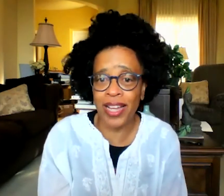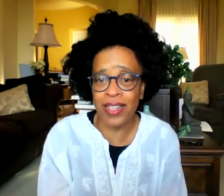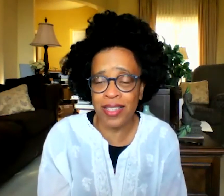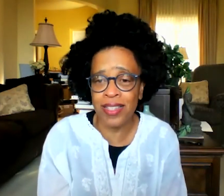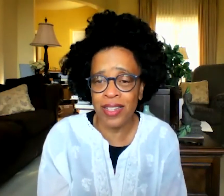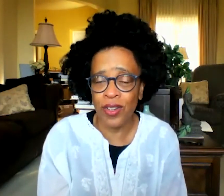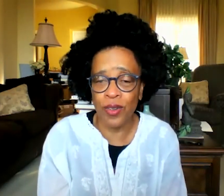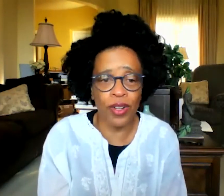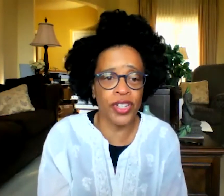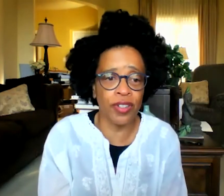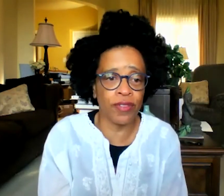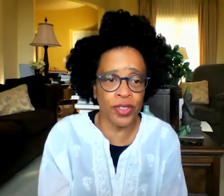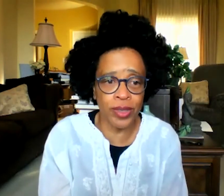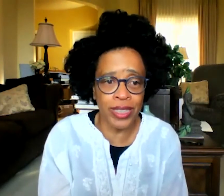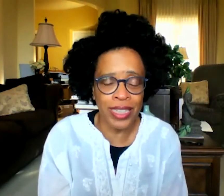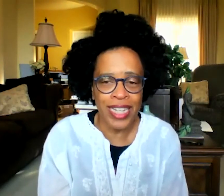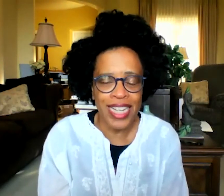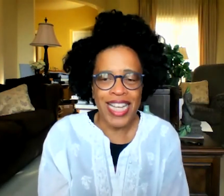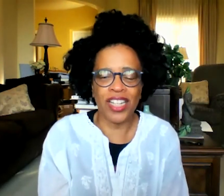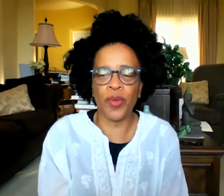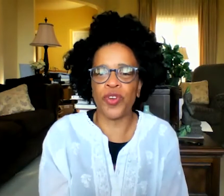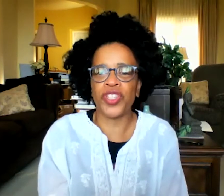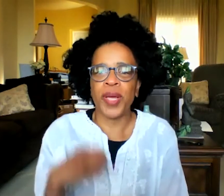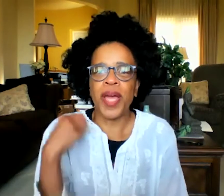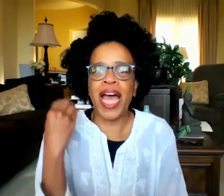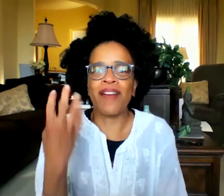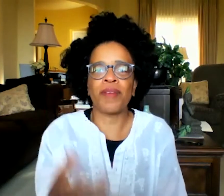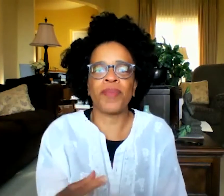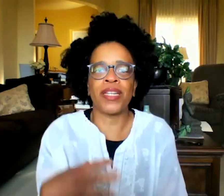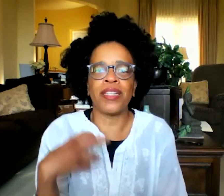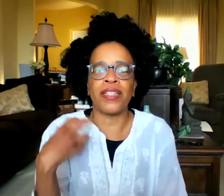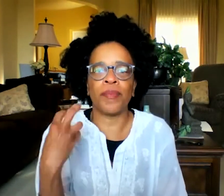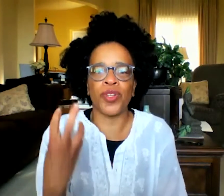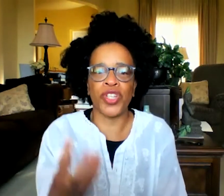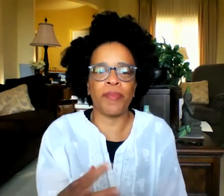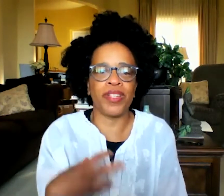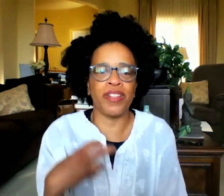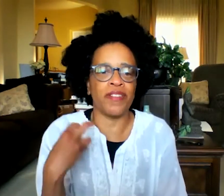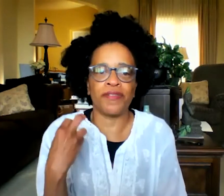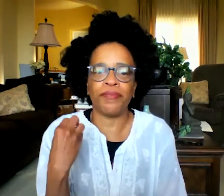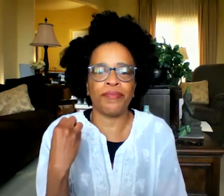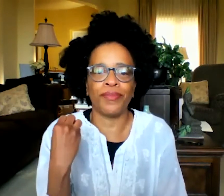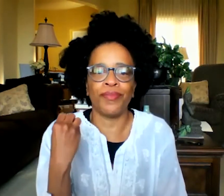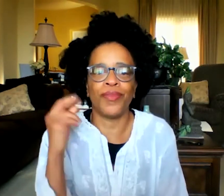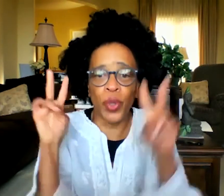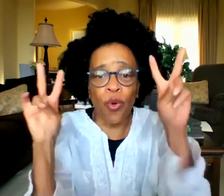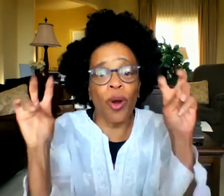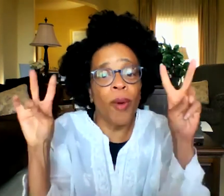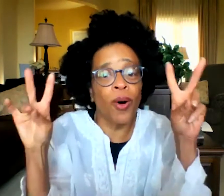are trans, who are gender fluid. In other words, having been the presumptive